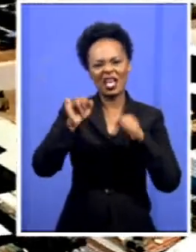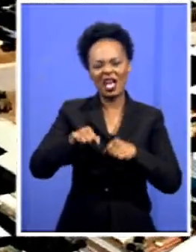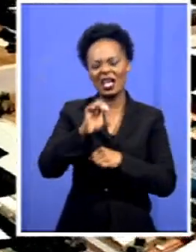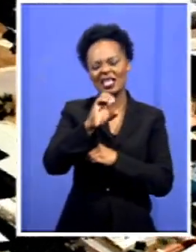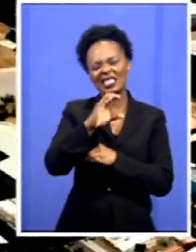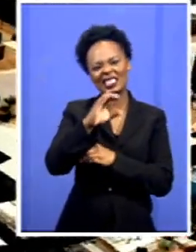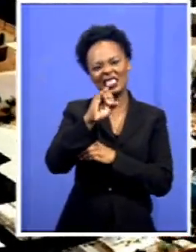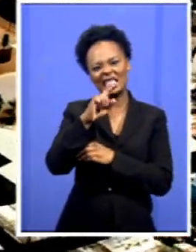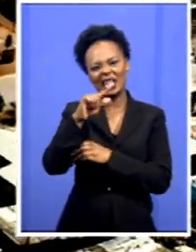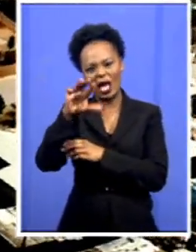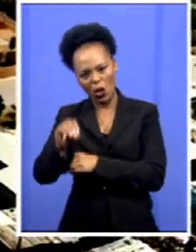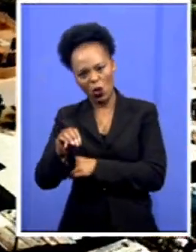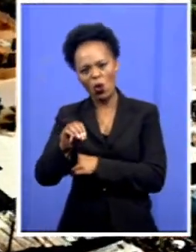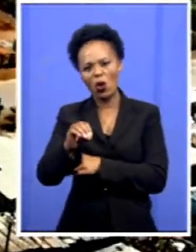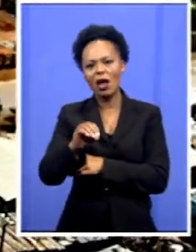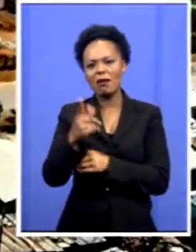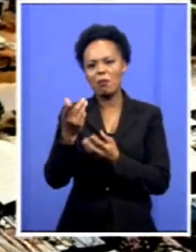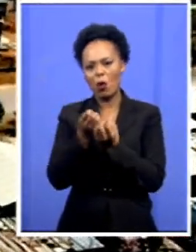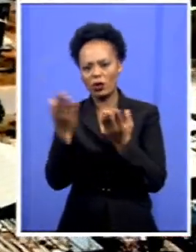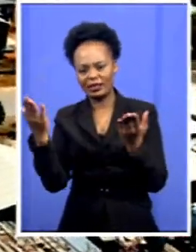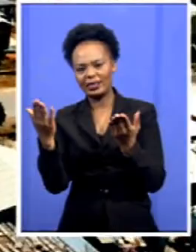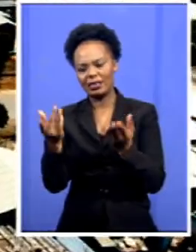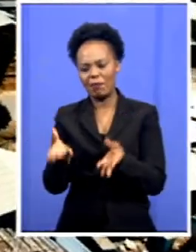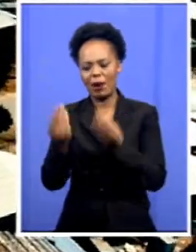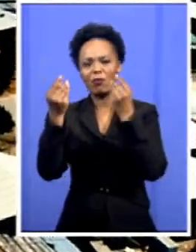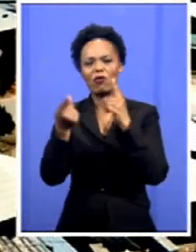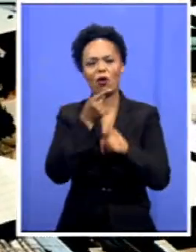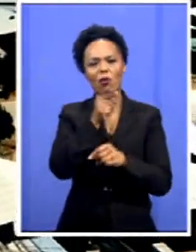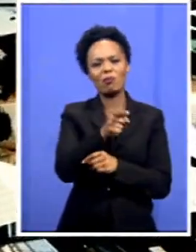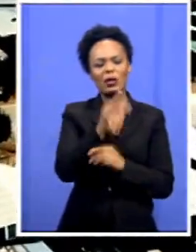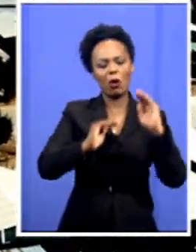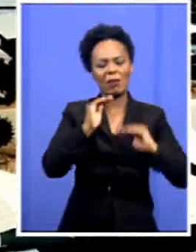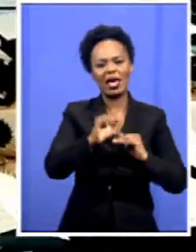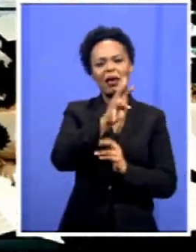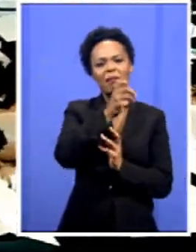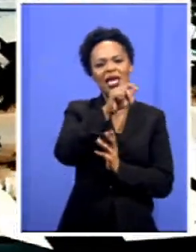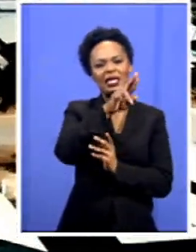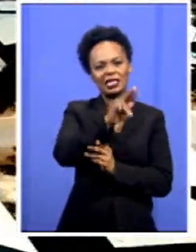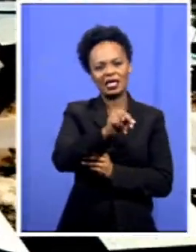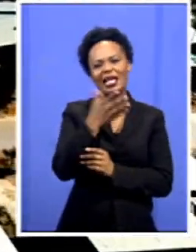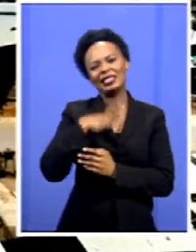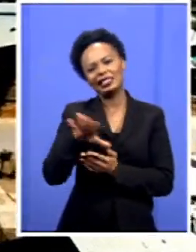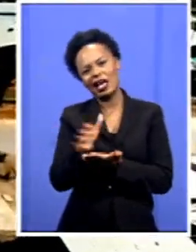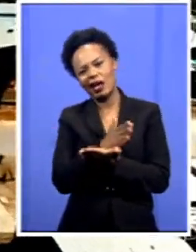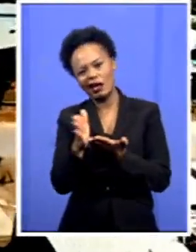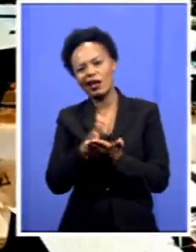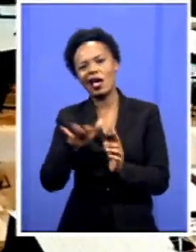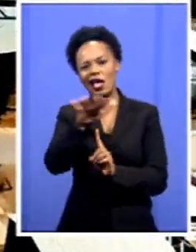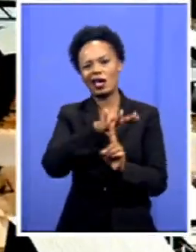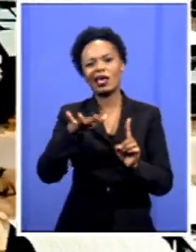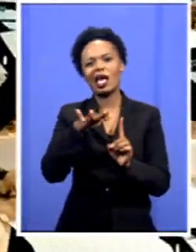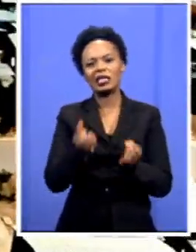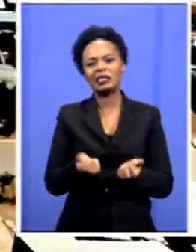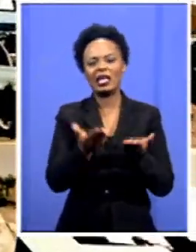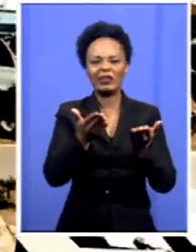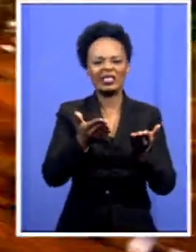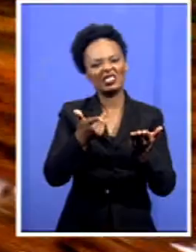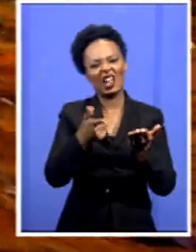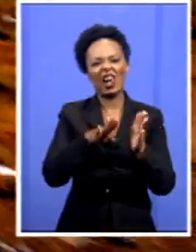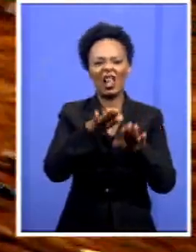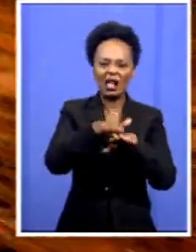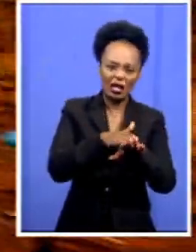it as much as the Meyerton section of the municipality. Yes, there are certain areas where we have not reached out to, because